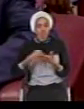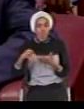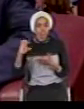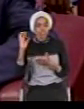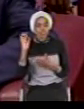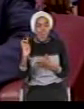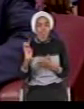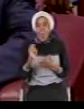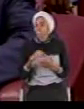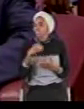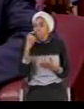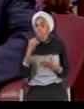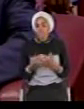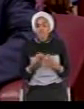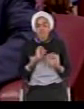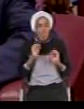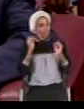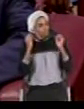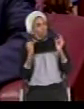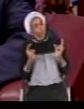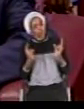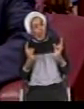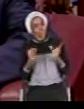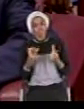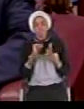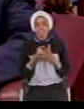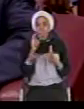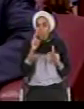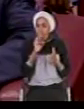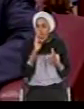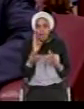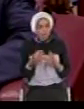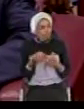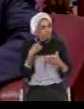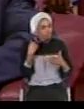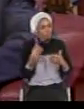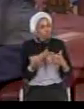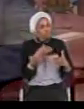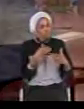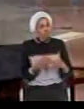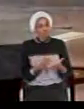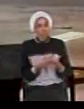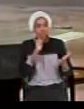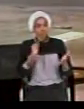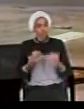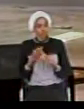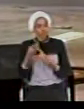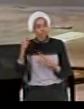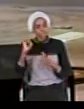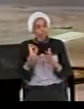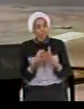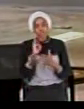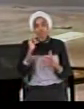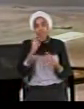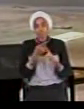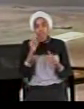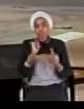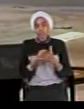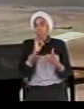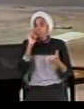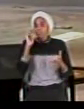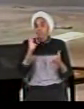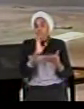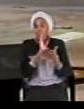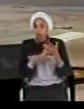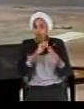6. It says, I marvel that ye are so soon removed from him that called you